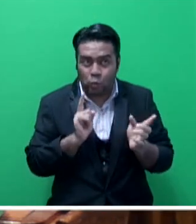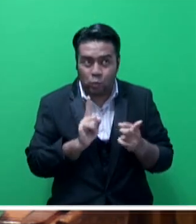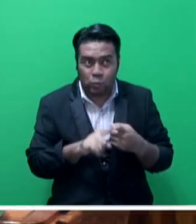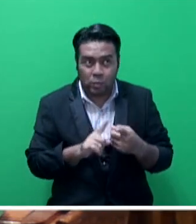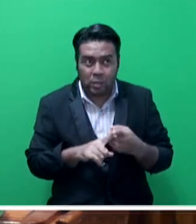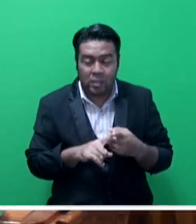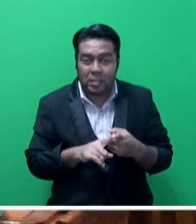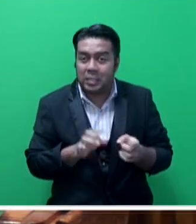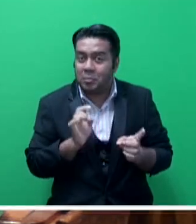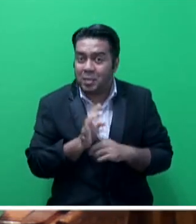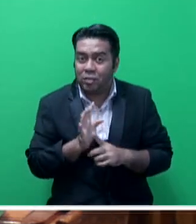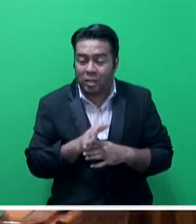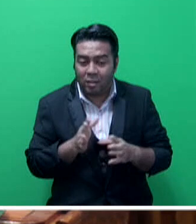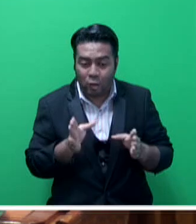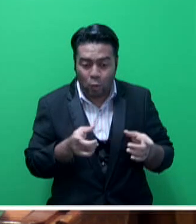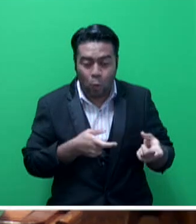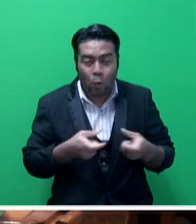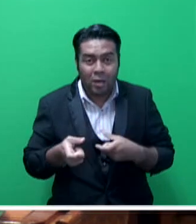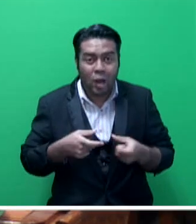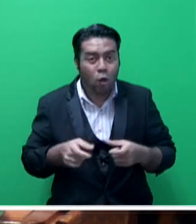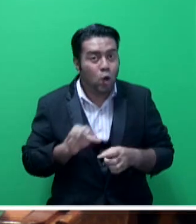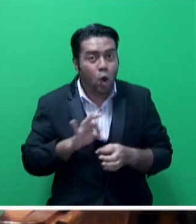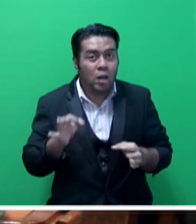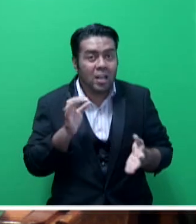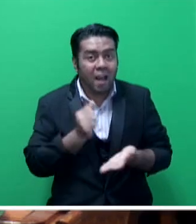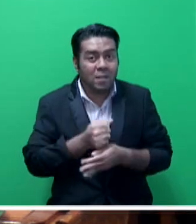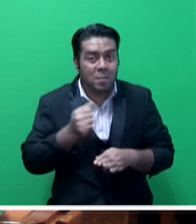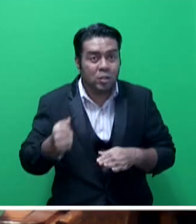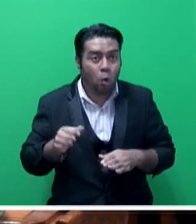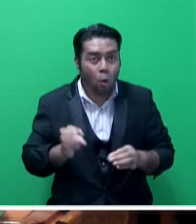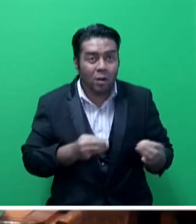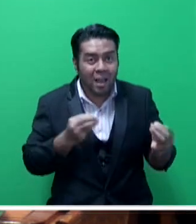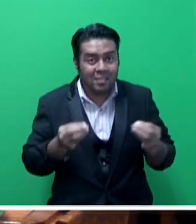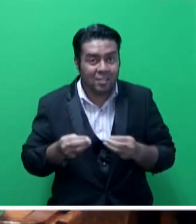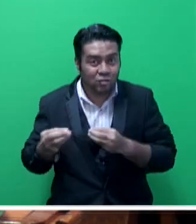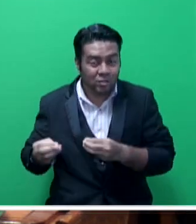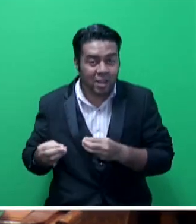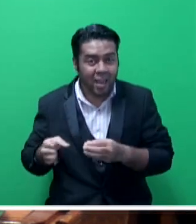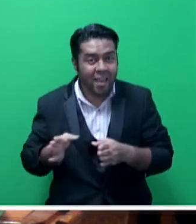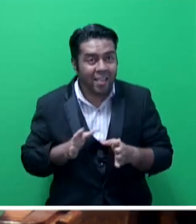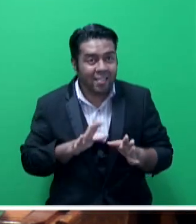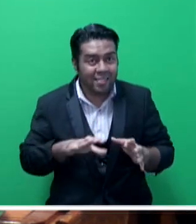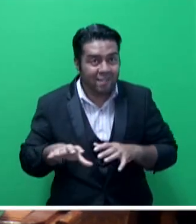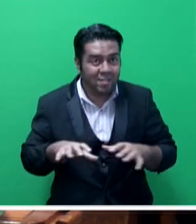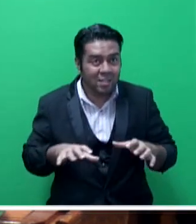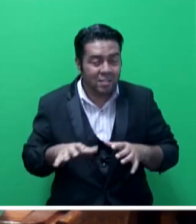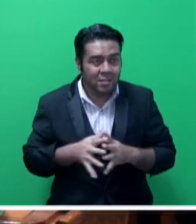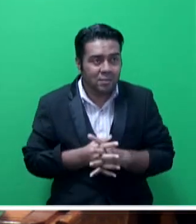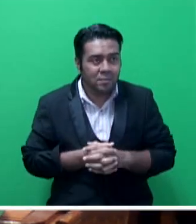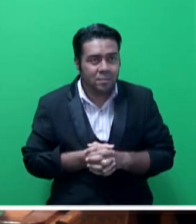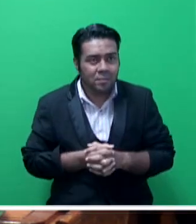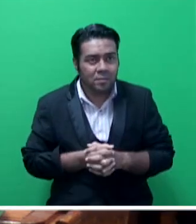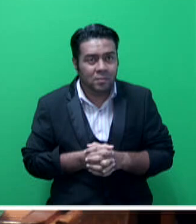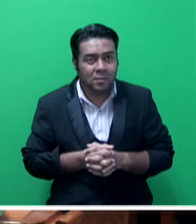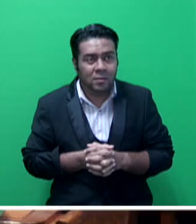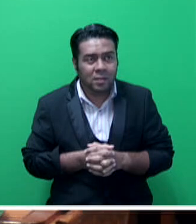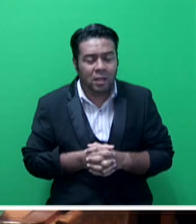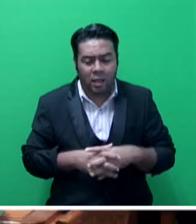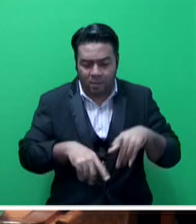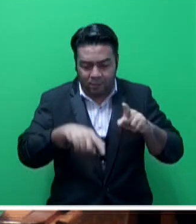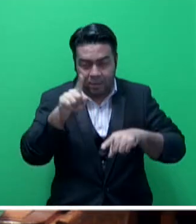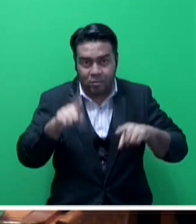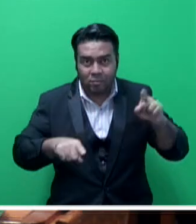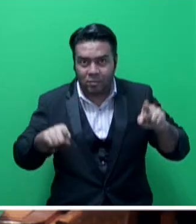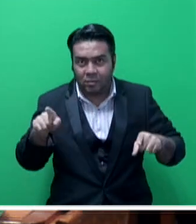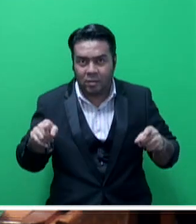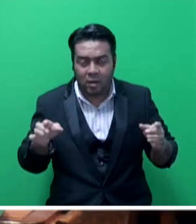the coordination of non-government organization activities, is in the allocation of areas and the variation in